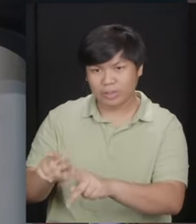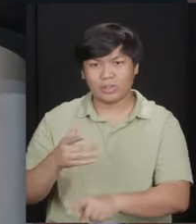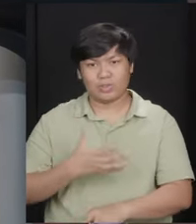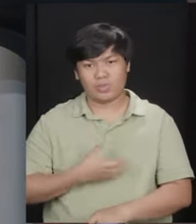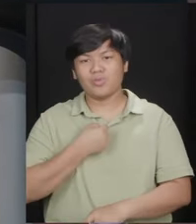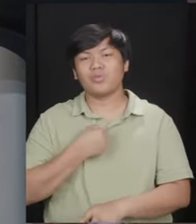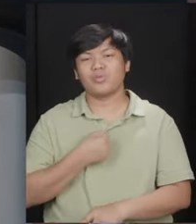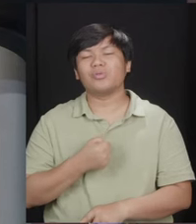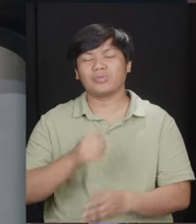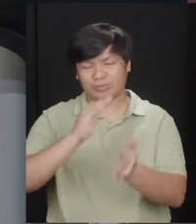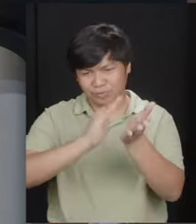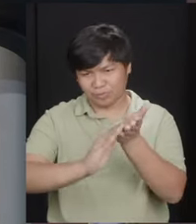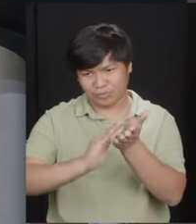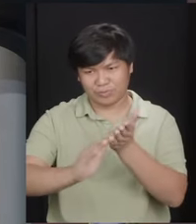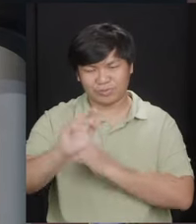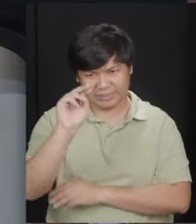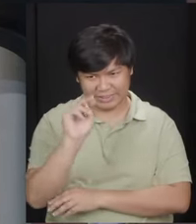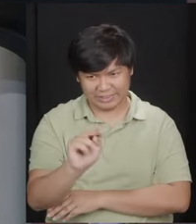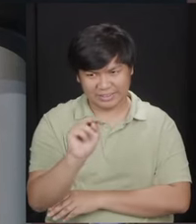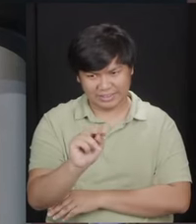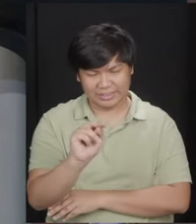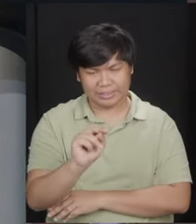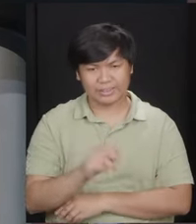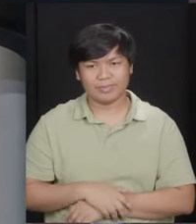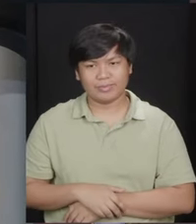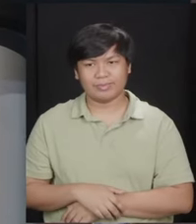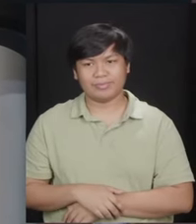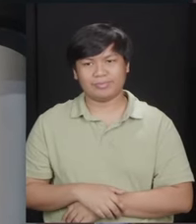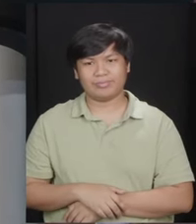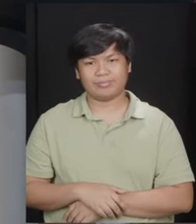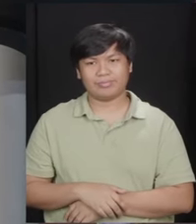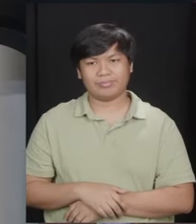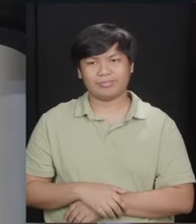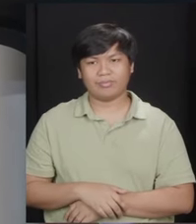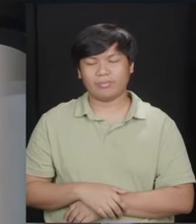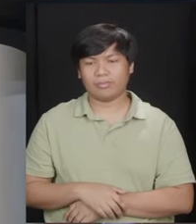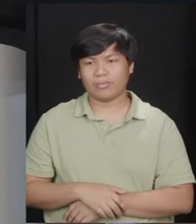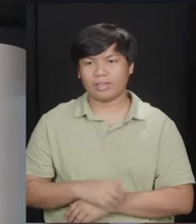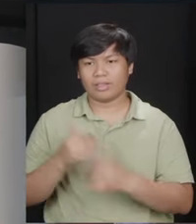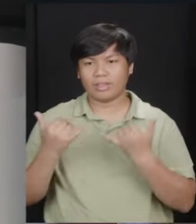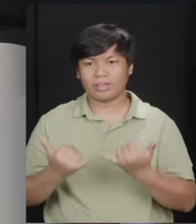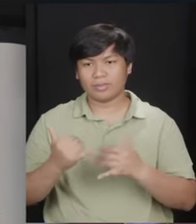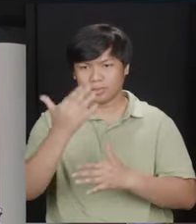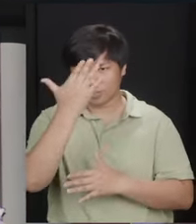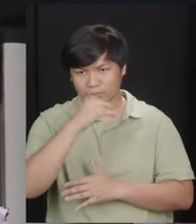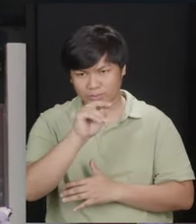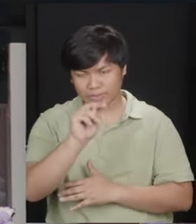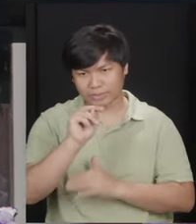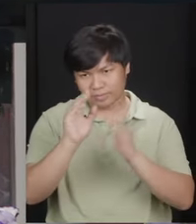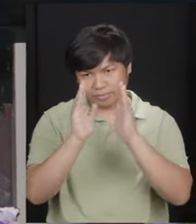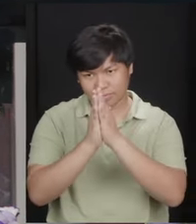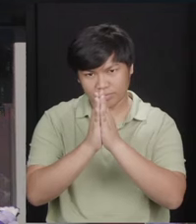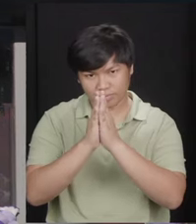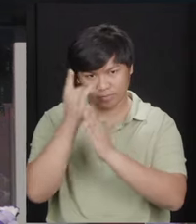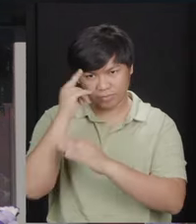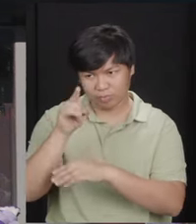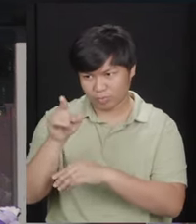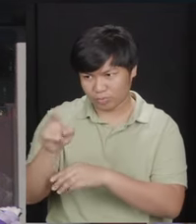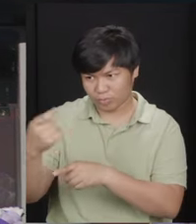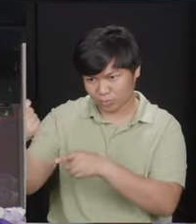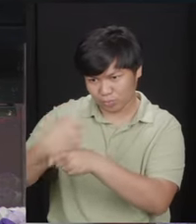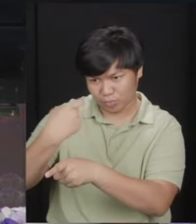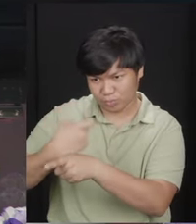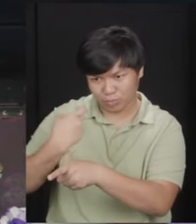your sake. And I hope you take this seriously, friend. Now, why do you need to pray for the one himself